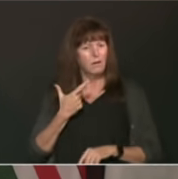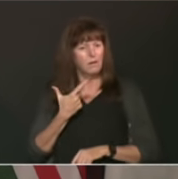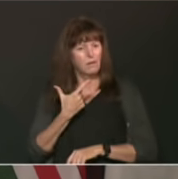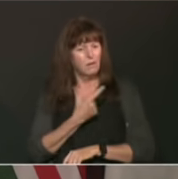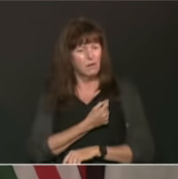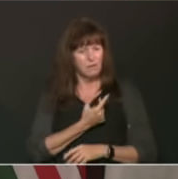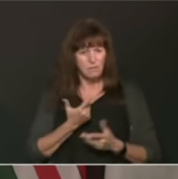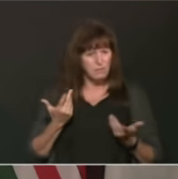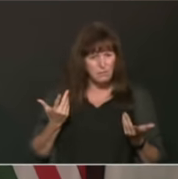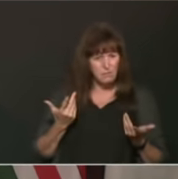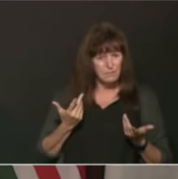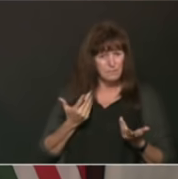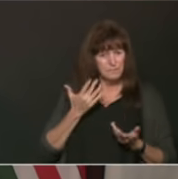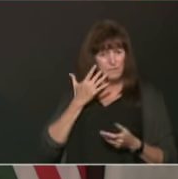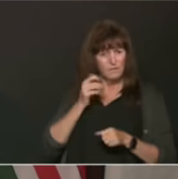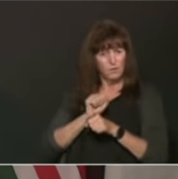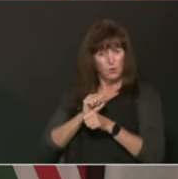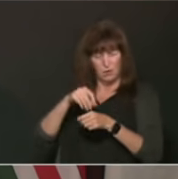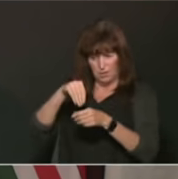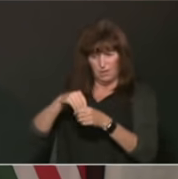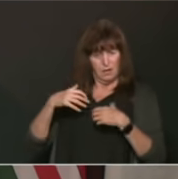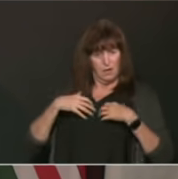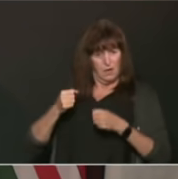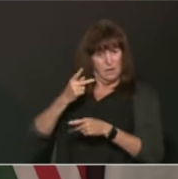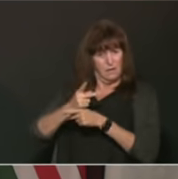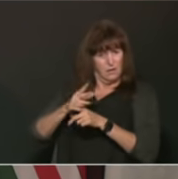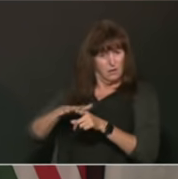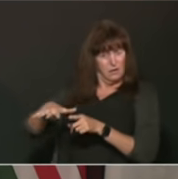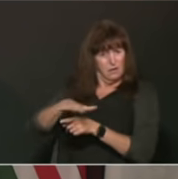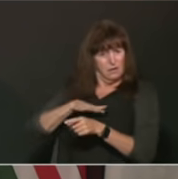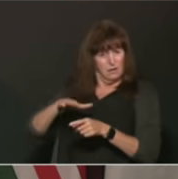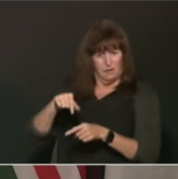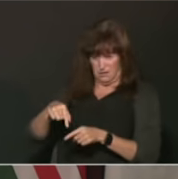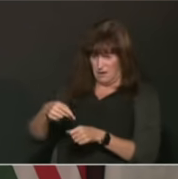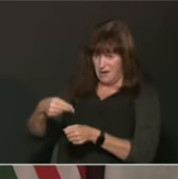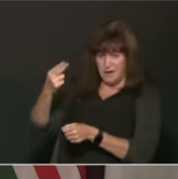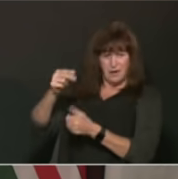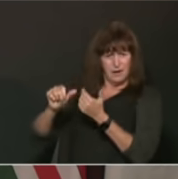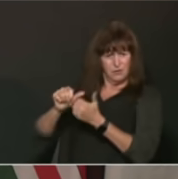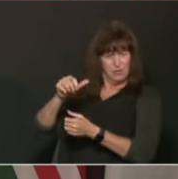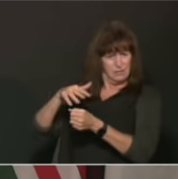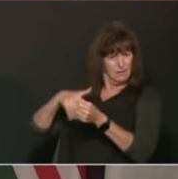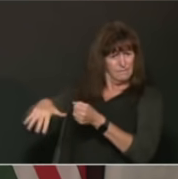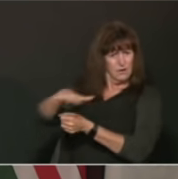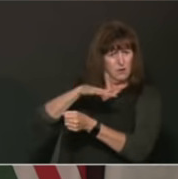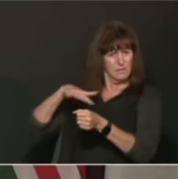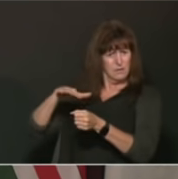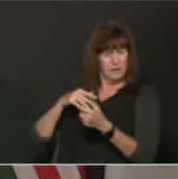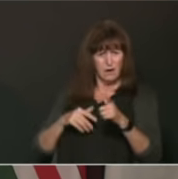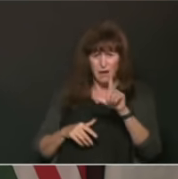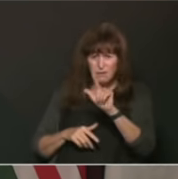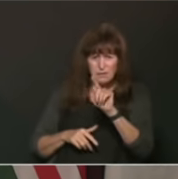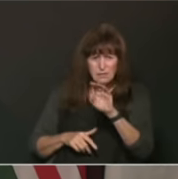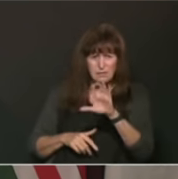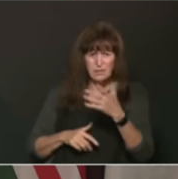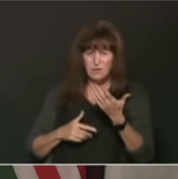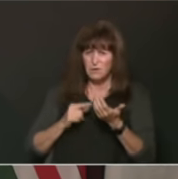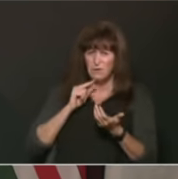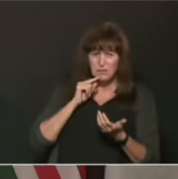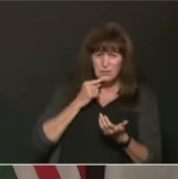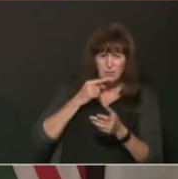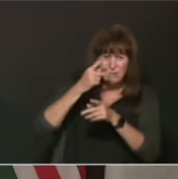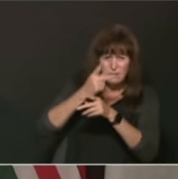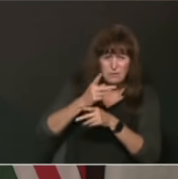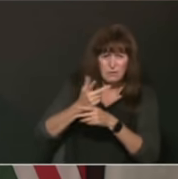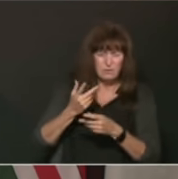anywhere you're working in a high-risk environment, whether it's long-term care, acute care, it's your personal obligation to be vaccinated to protect the